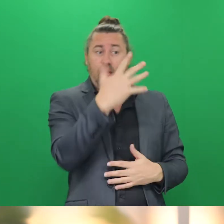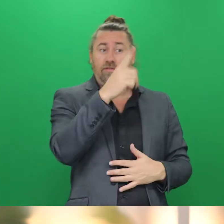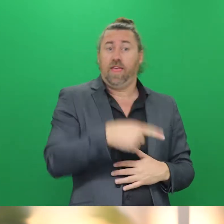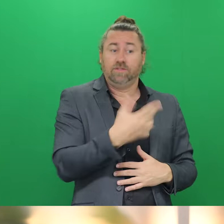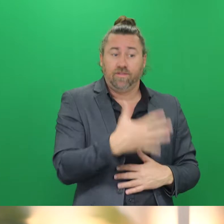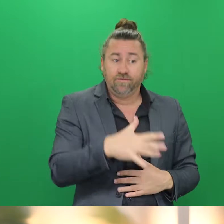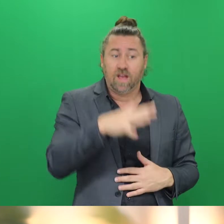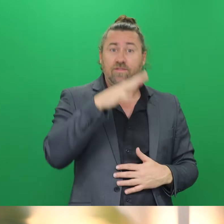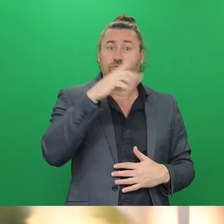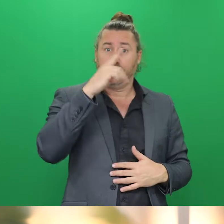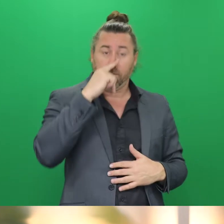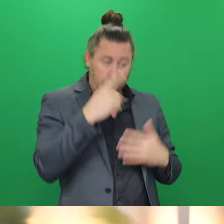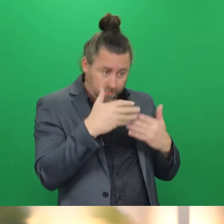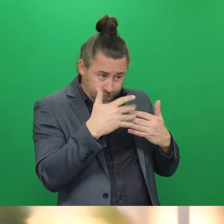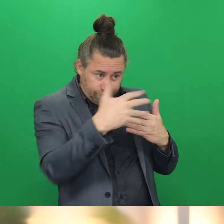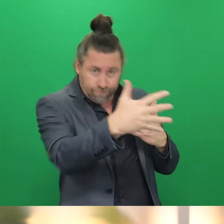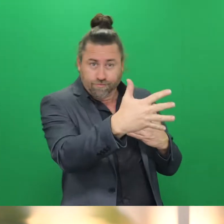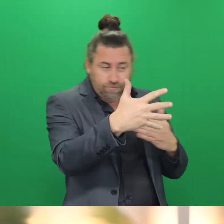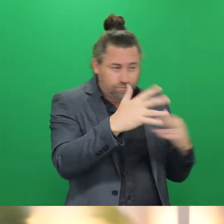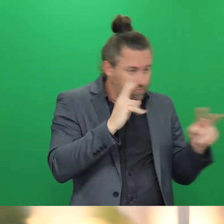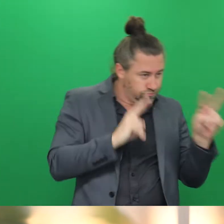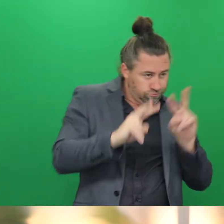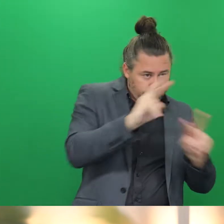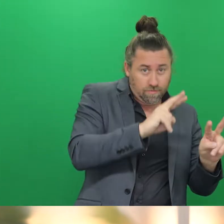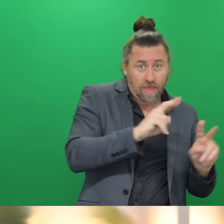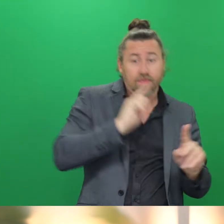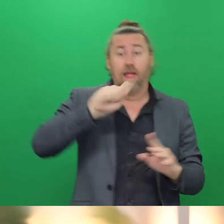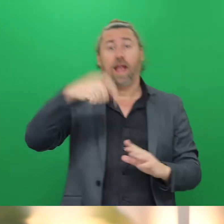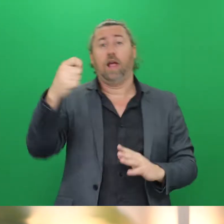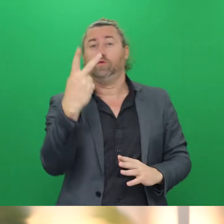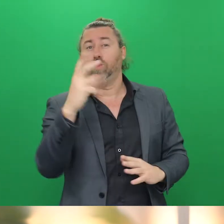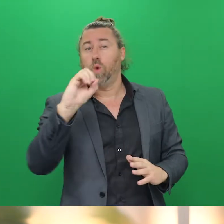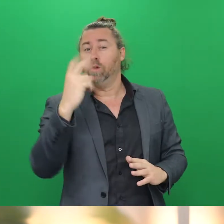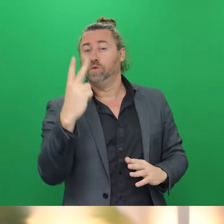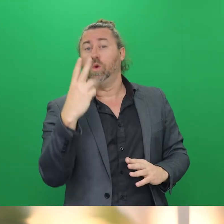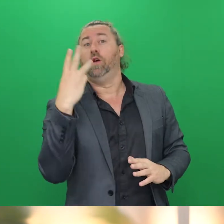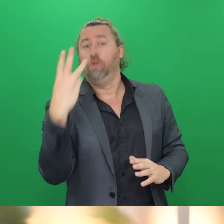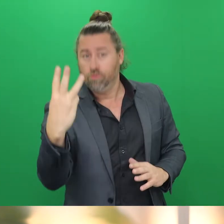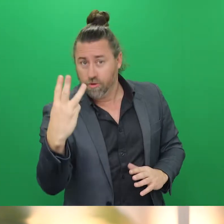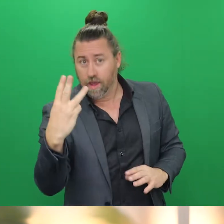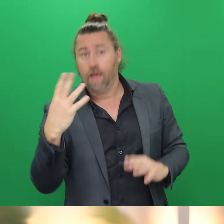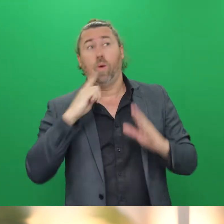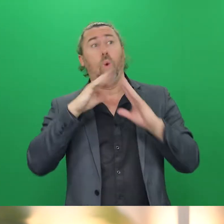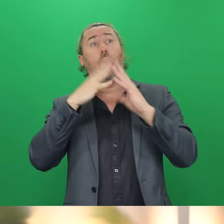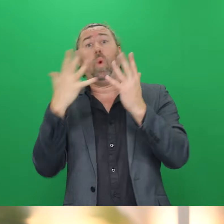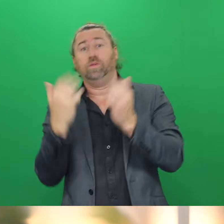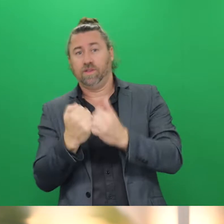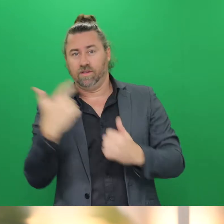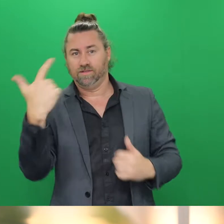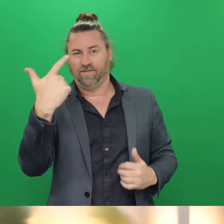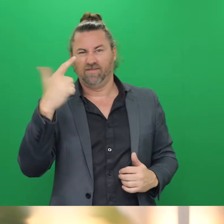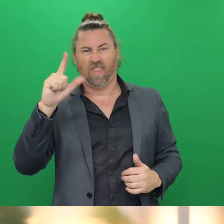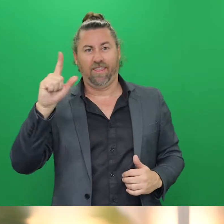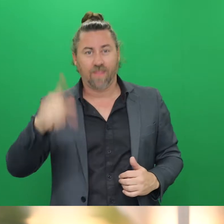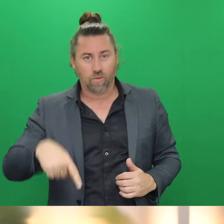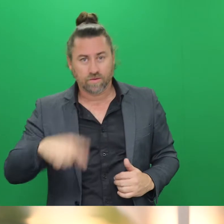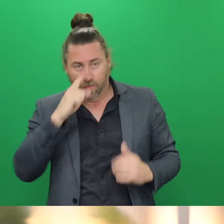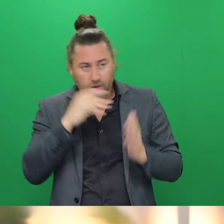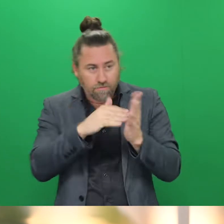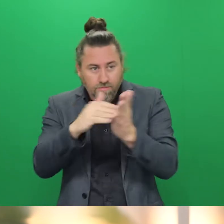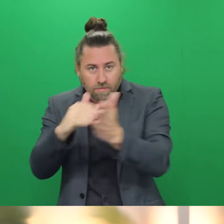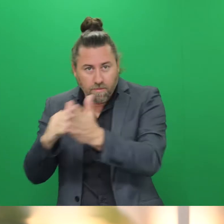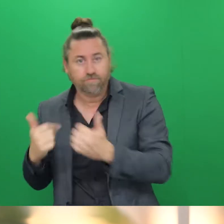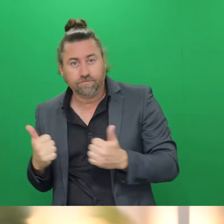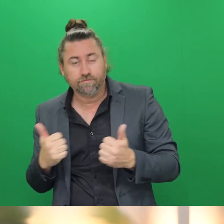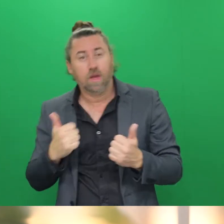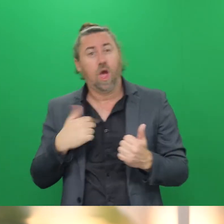people, and the second part, expected to be released in 2023, hopefully will bring that number up to 17,000. So far,